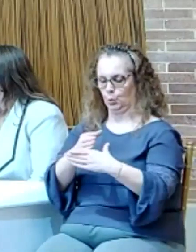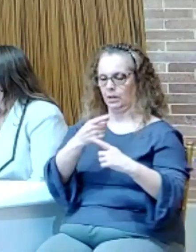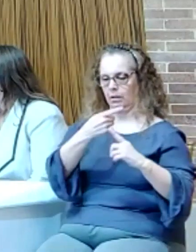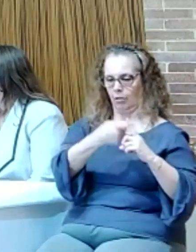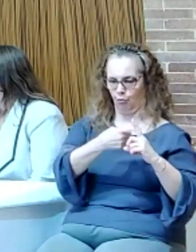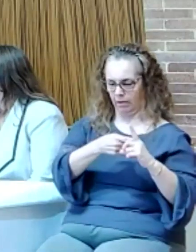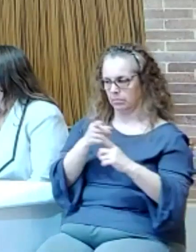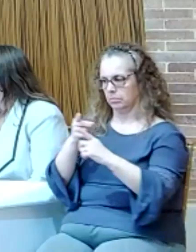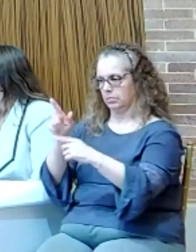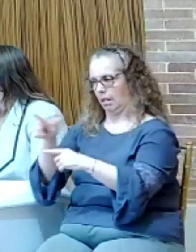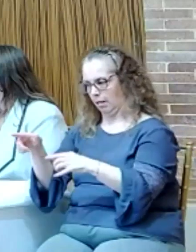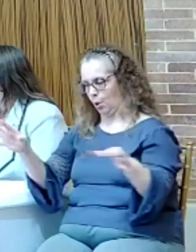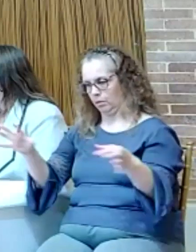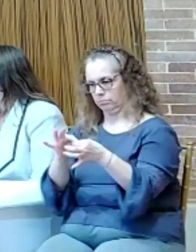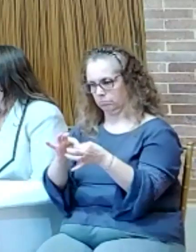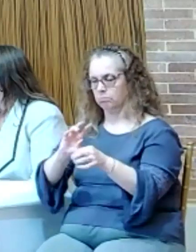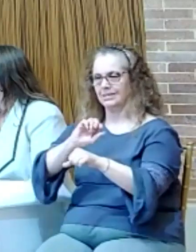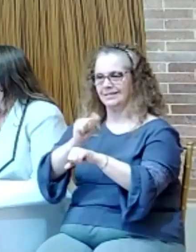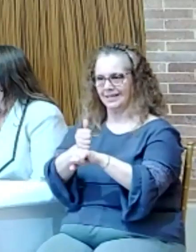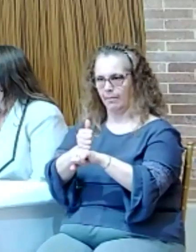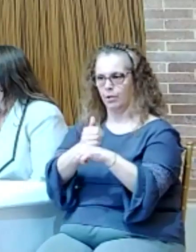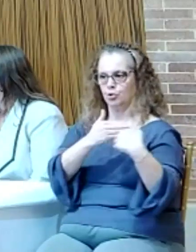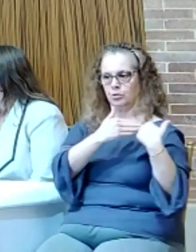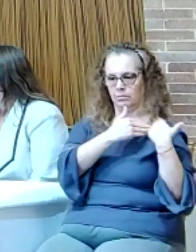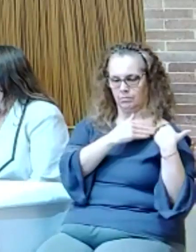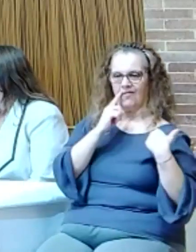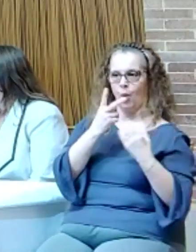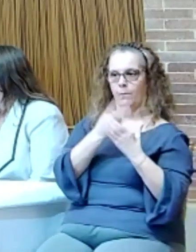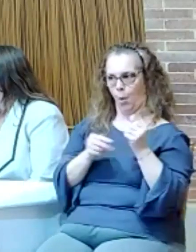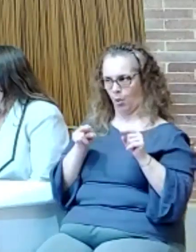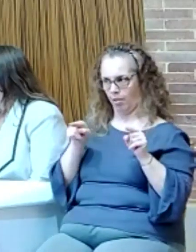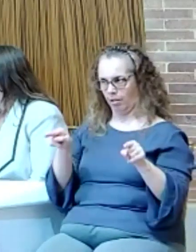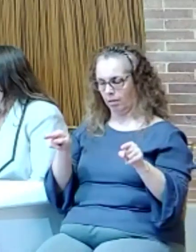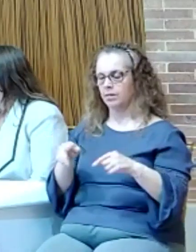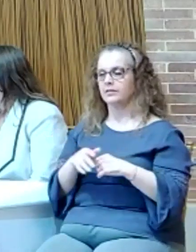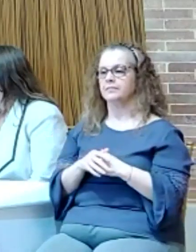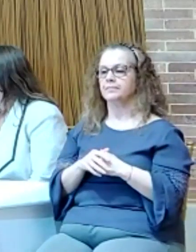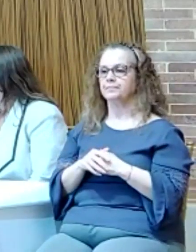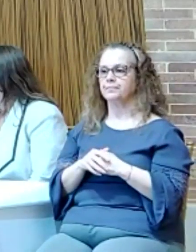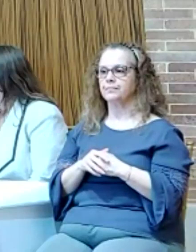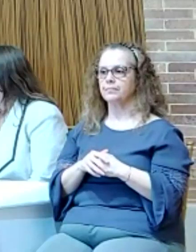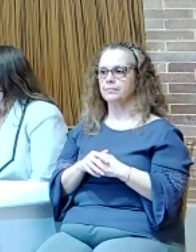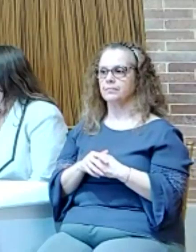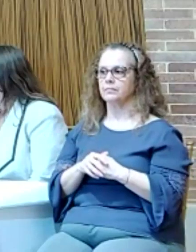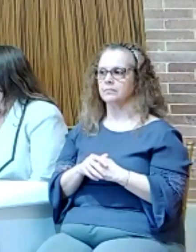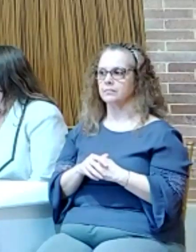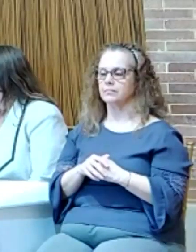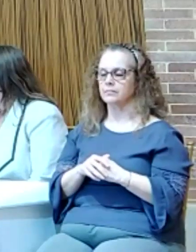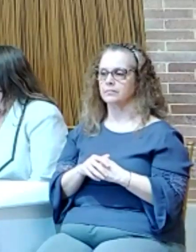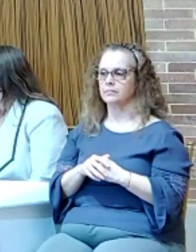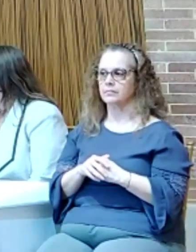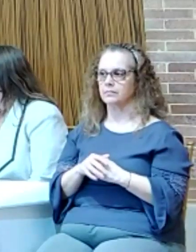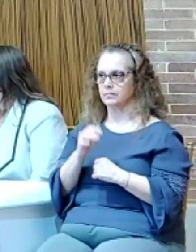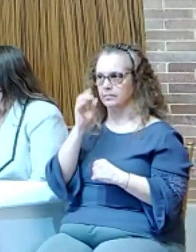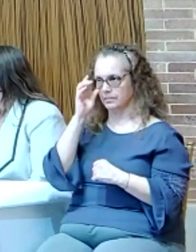releases establish obligations for both parties throughout um The Entity that will be enforcing all